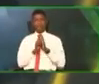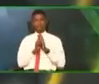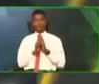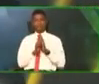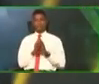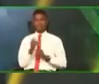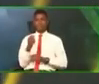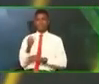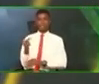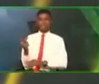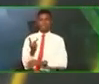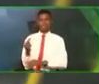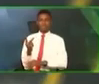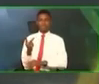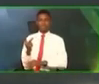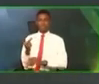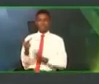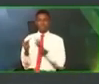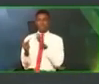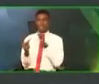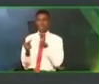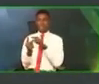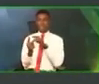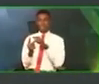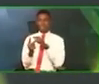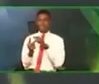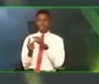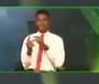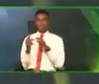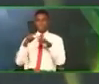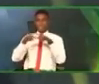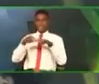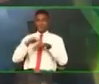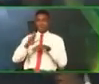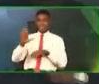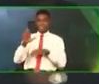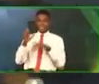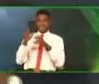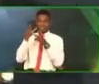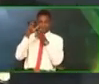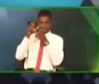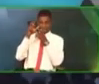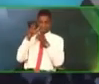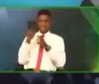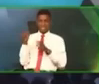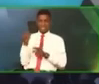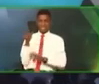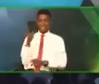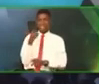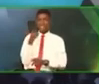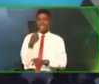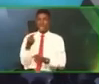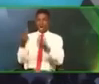This gentleman, based on his perception of what I said, he said, come. So